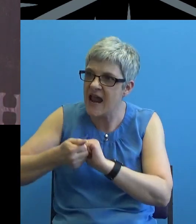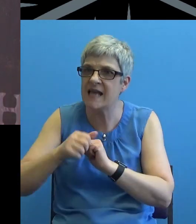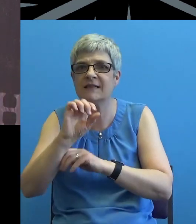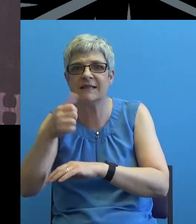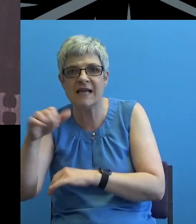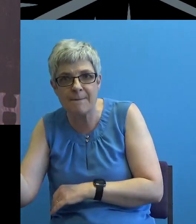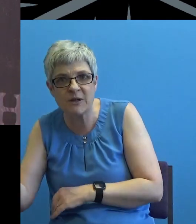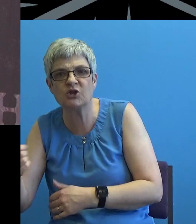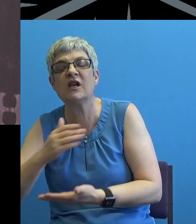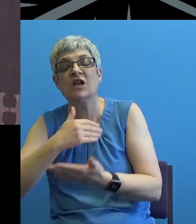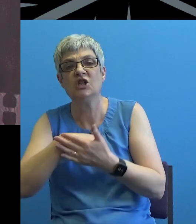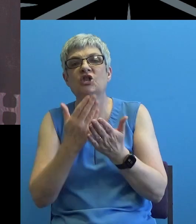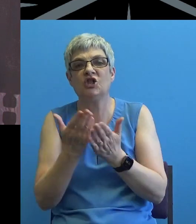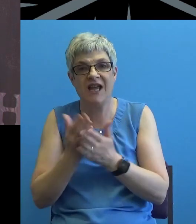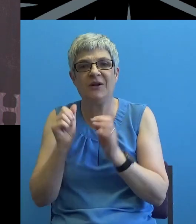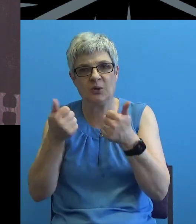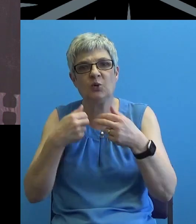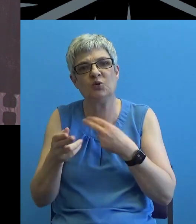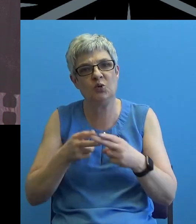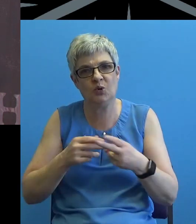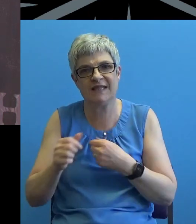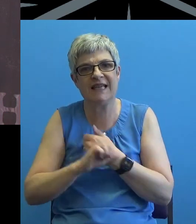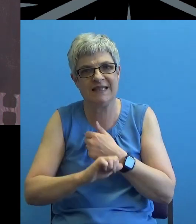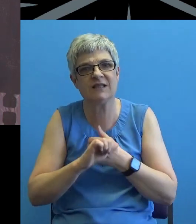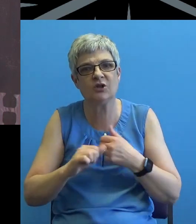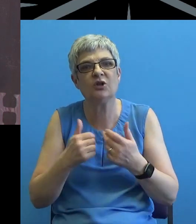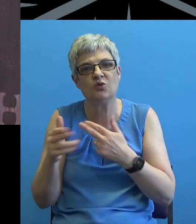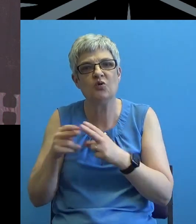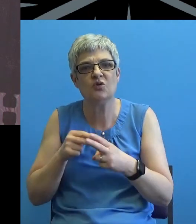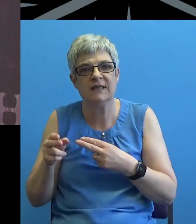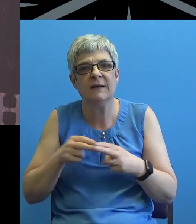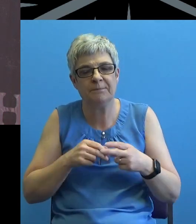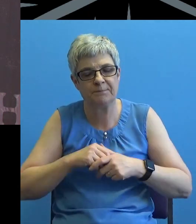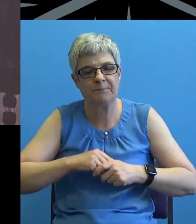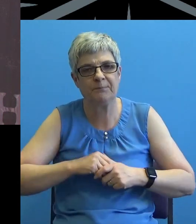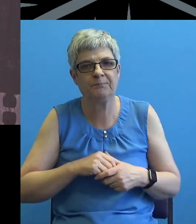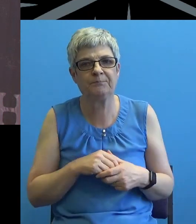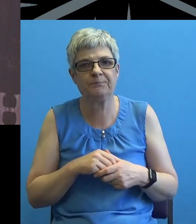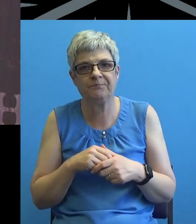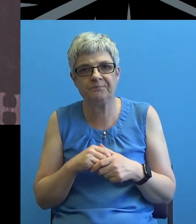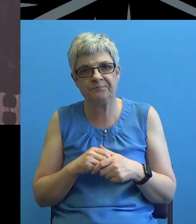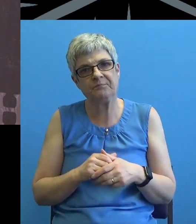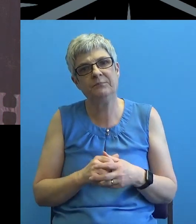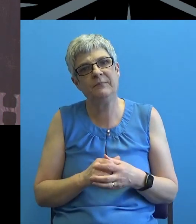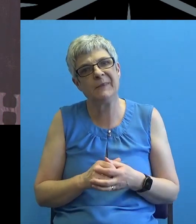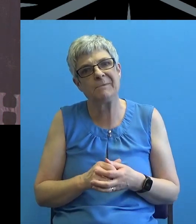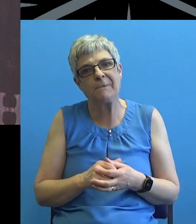share something of the good news of Easter with them.